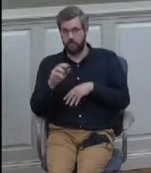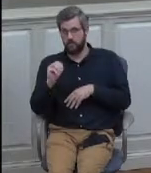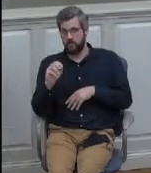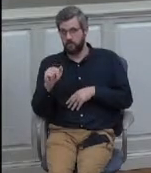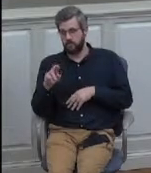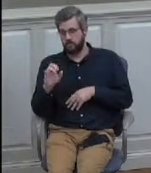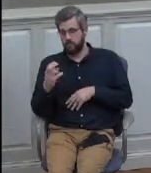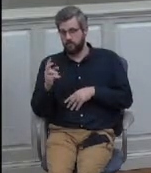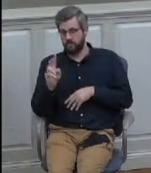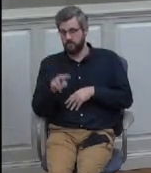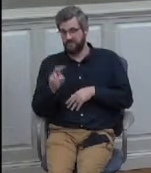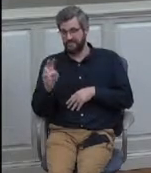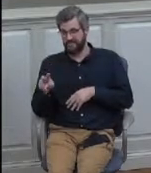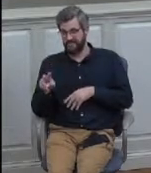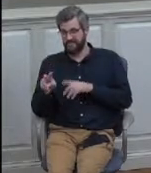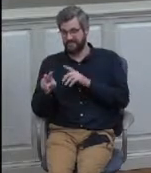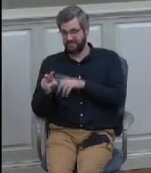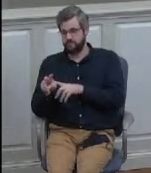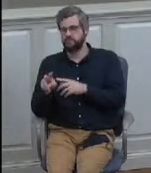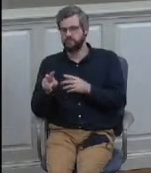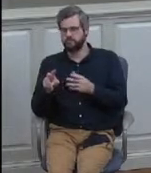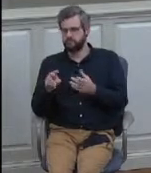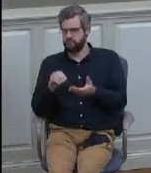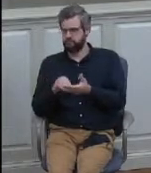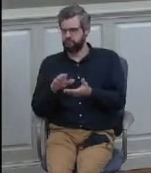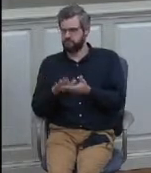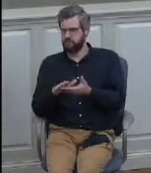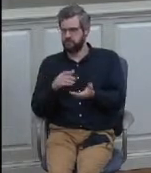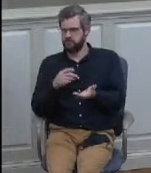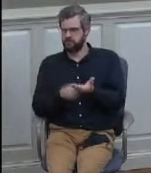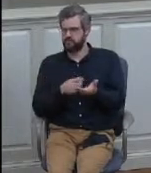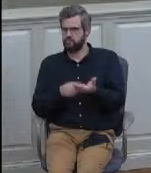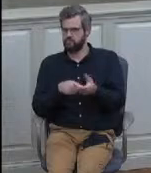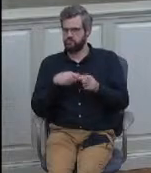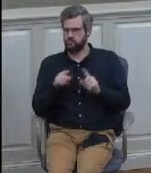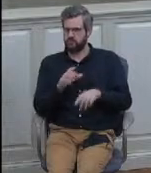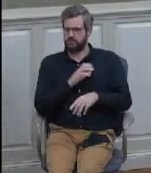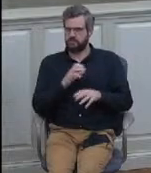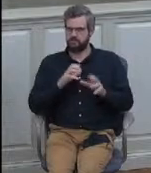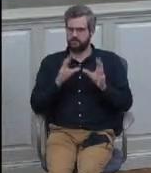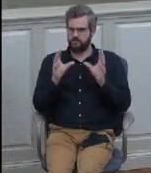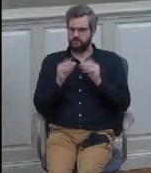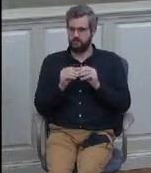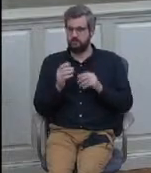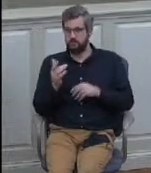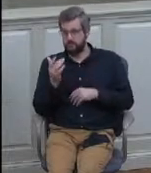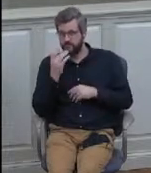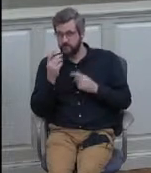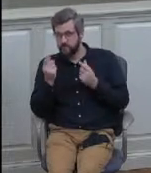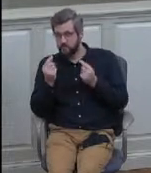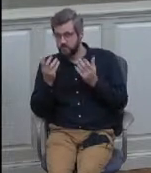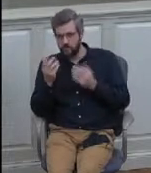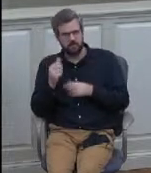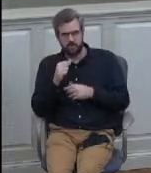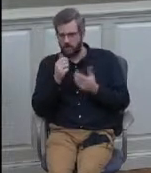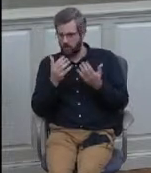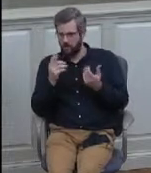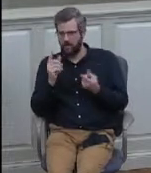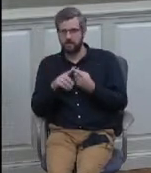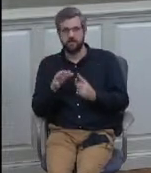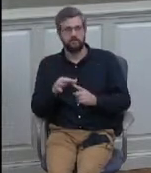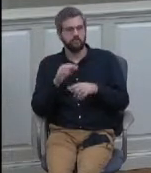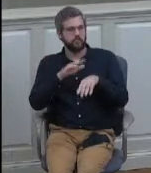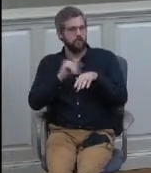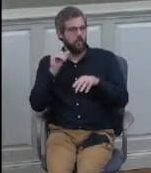March, we are noting a discussion at the commission meeting. And what we would like to do is not wait for special call meetings to